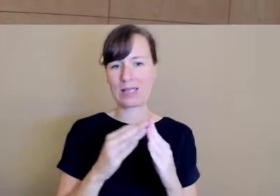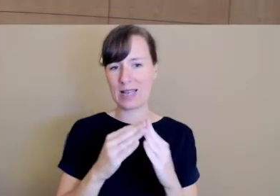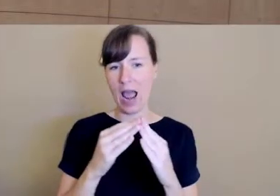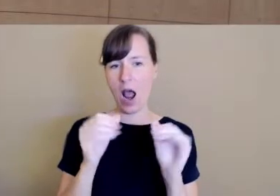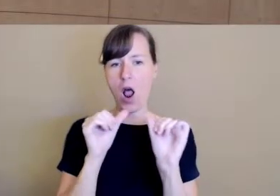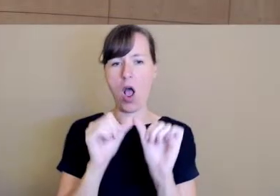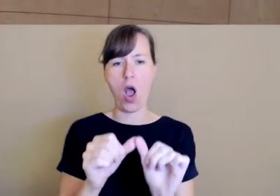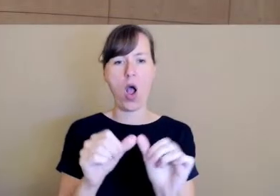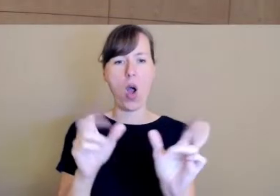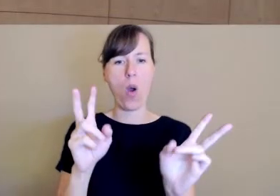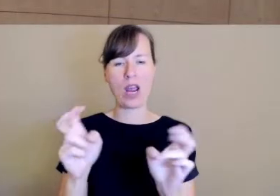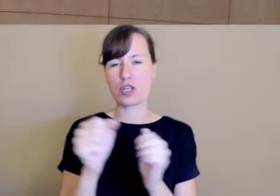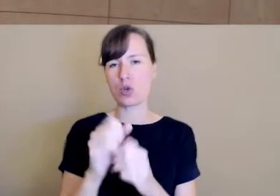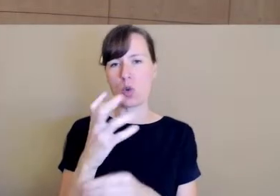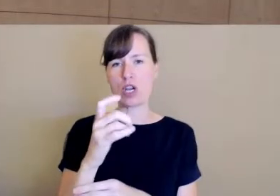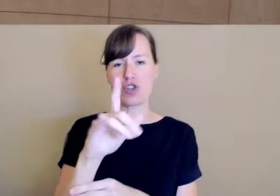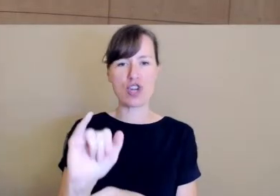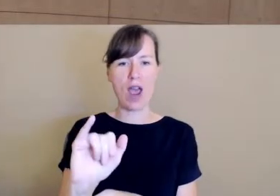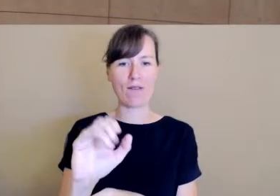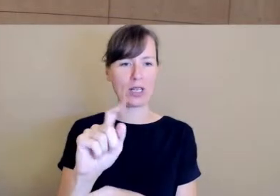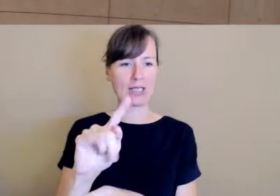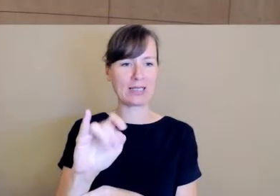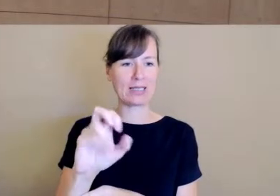Cheverly Station Apartments. I just want that to go on record.